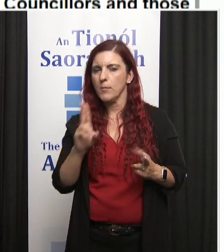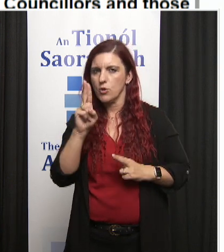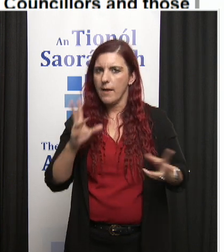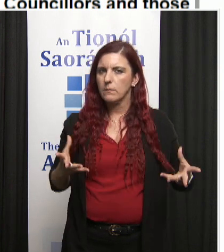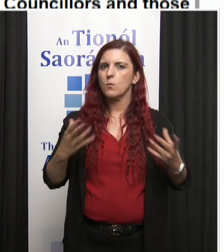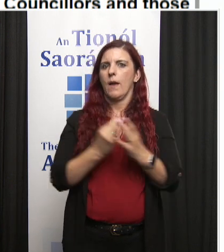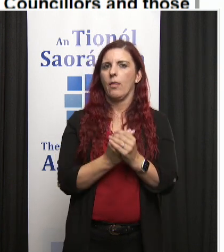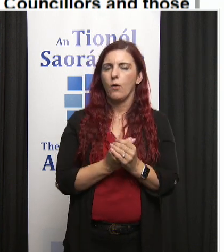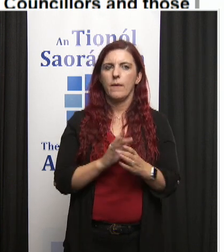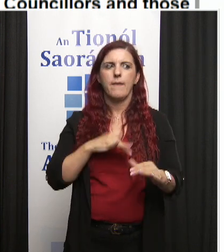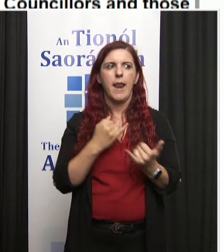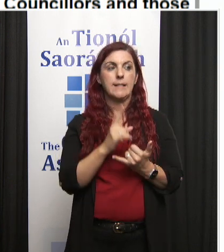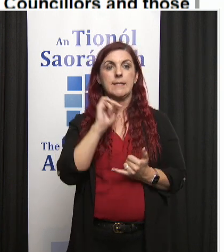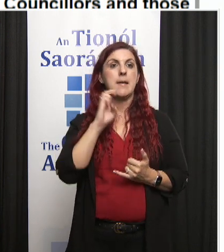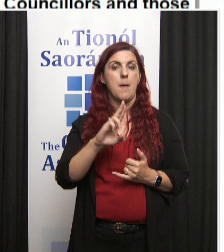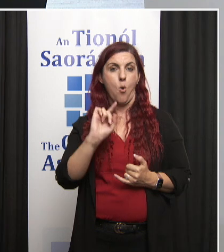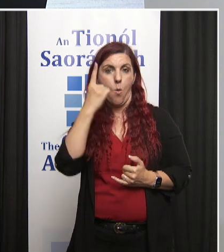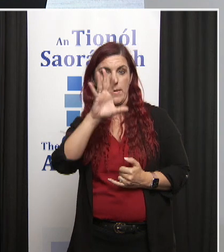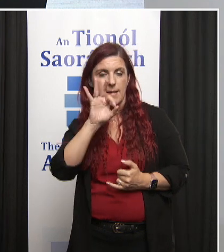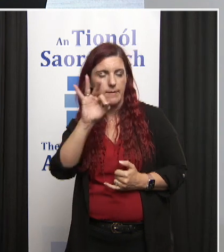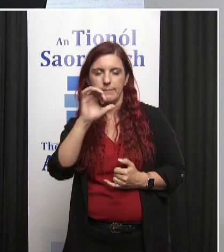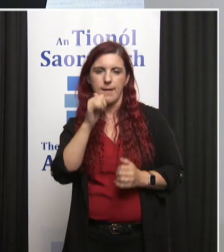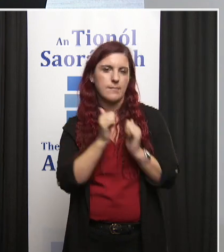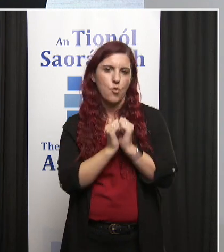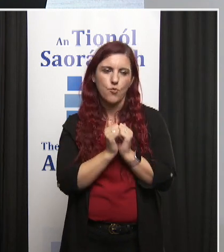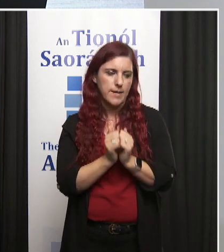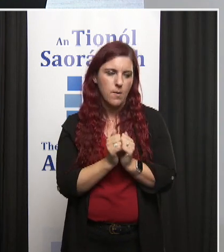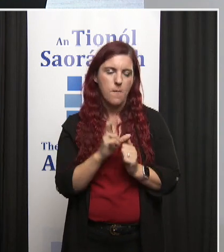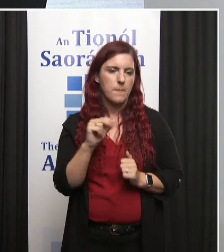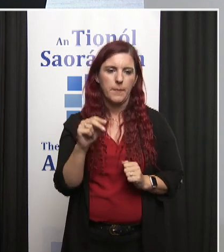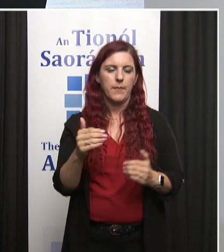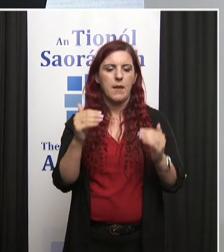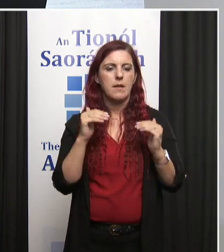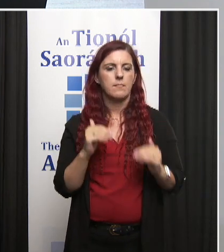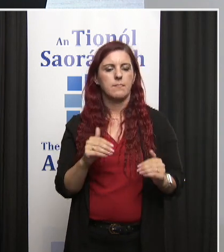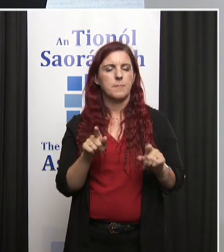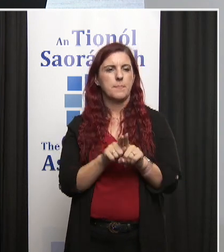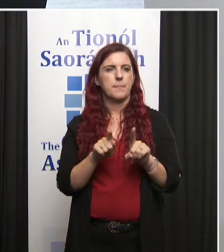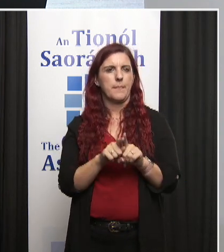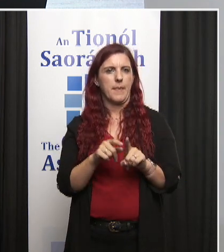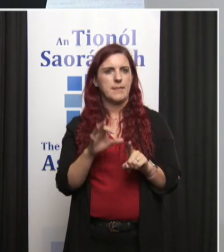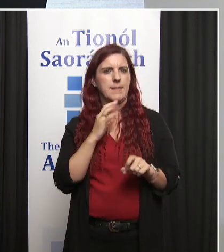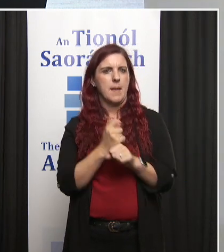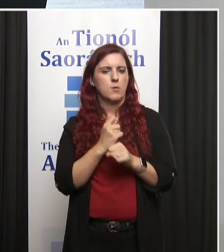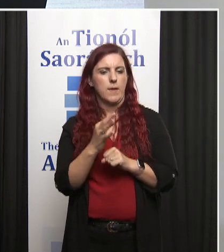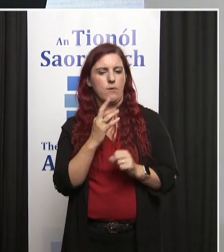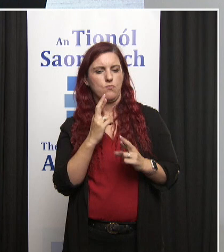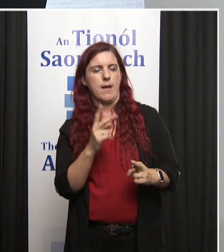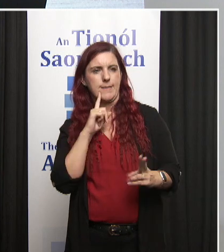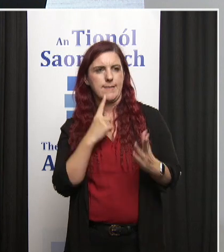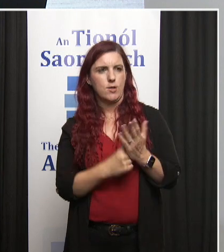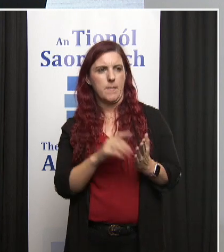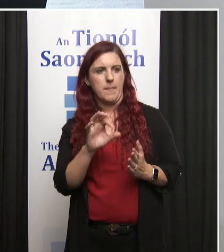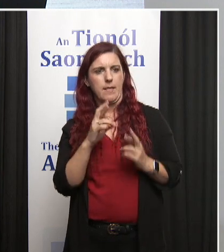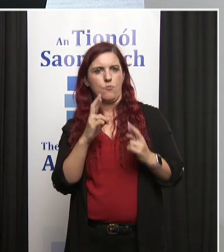wasn't appropriate. You need a certain number of heads to get the right decision and pick the right people, rather than leaving it down to